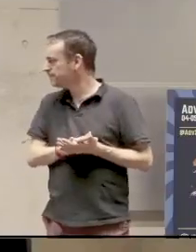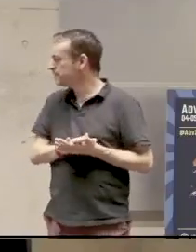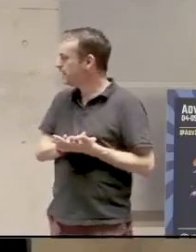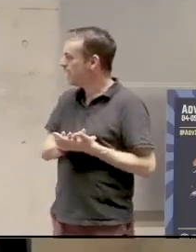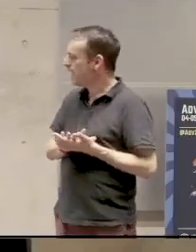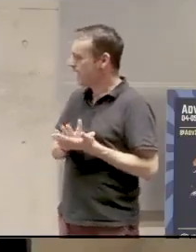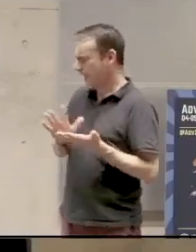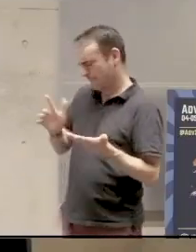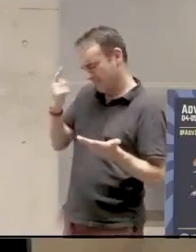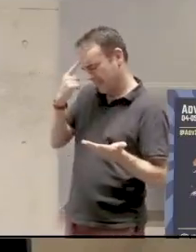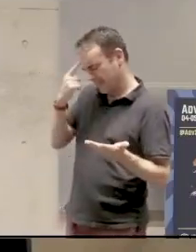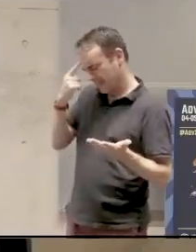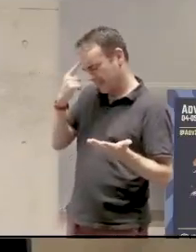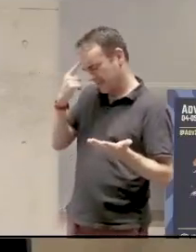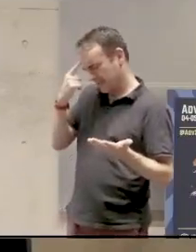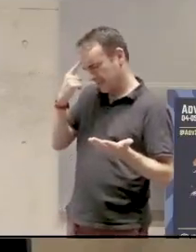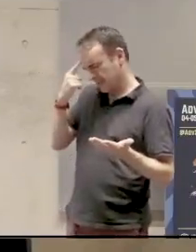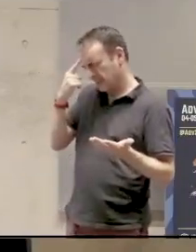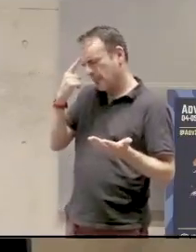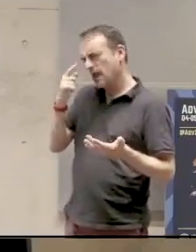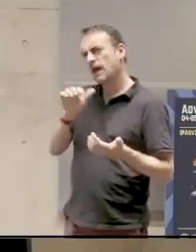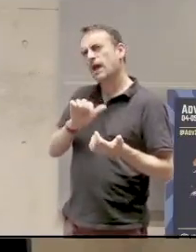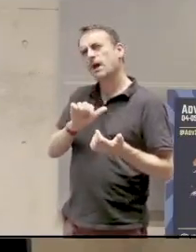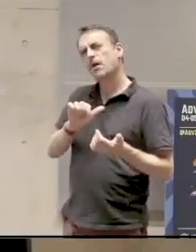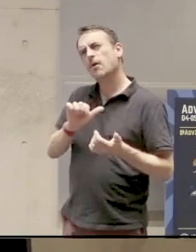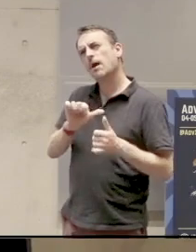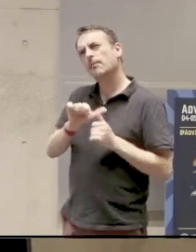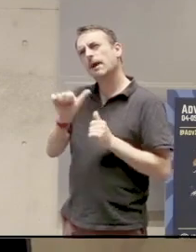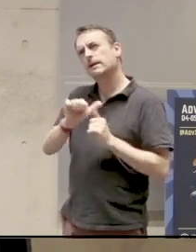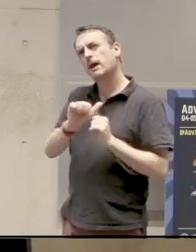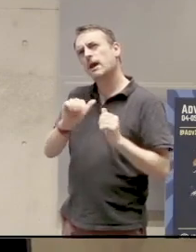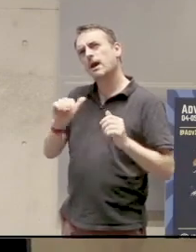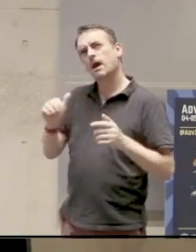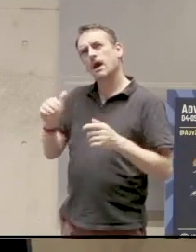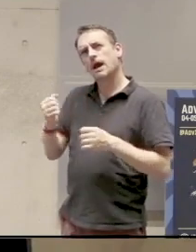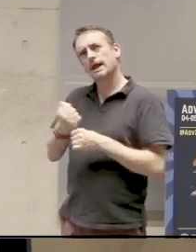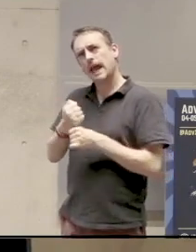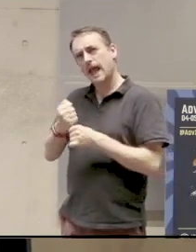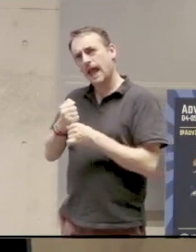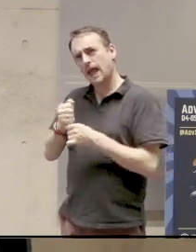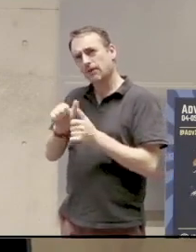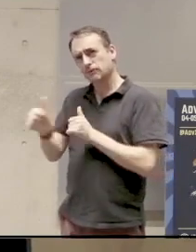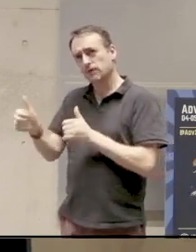I think one better would be to hand it over to AI. For